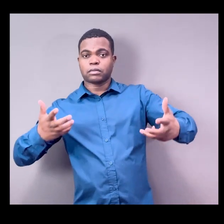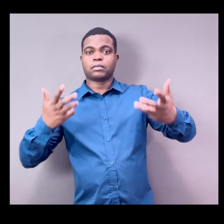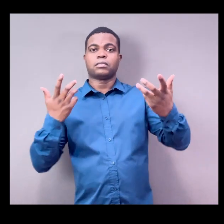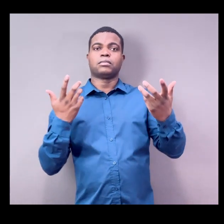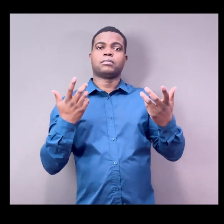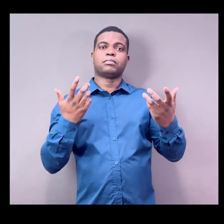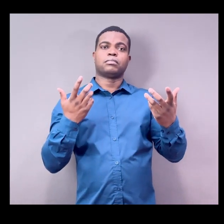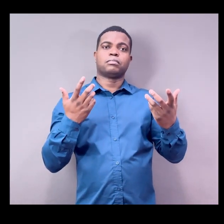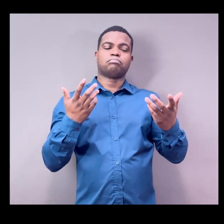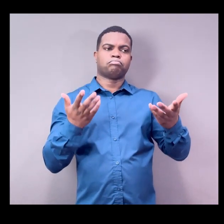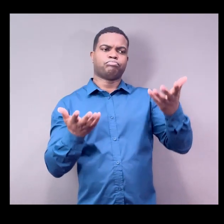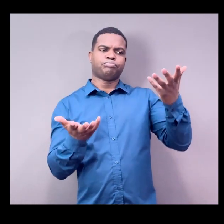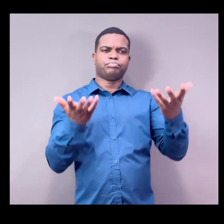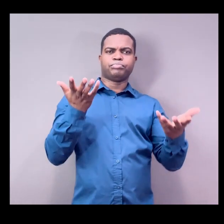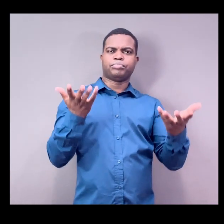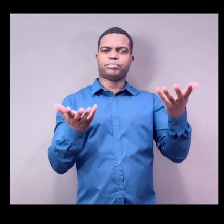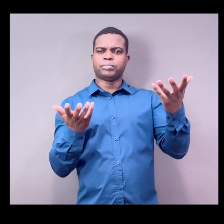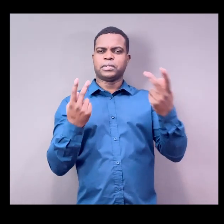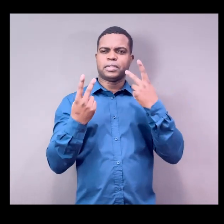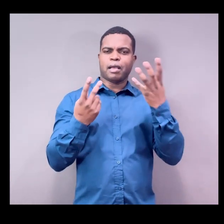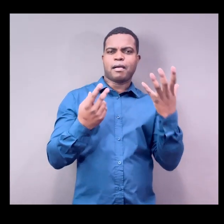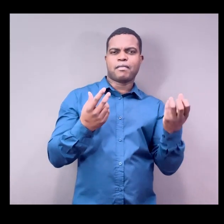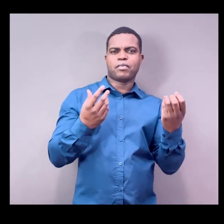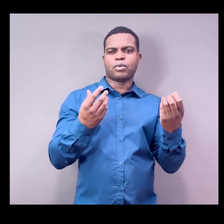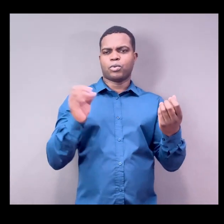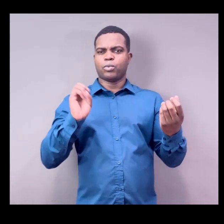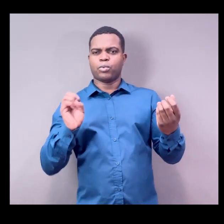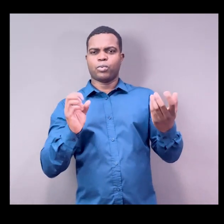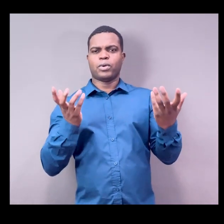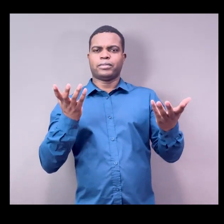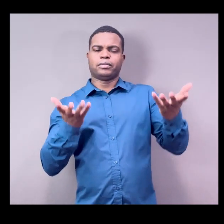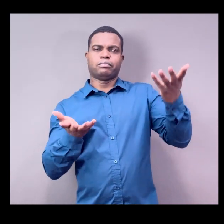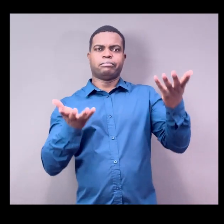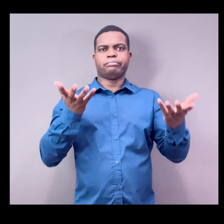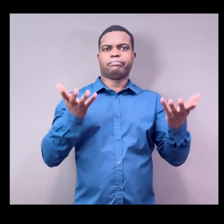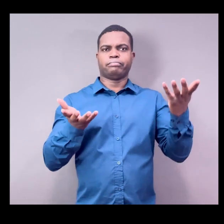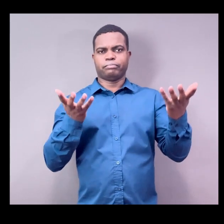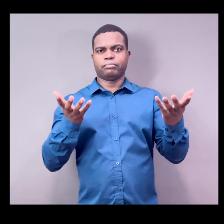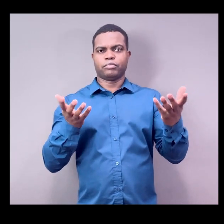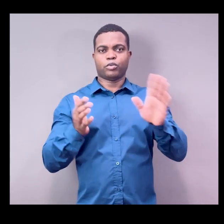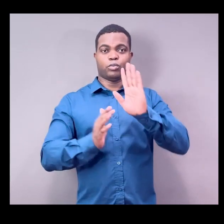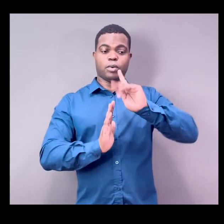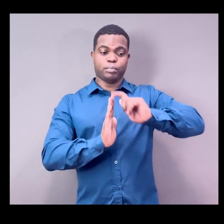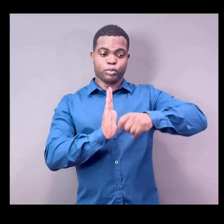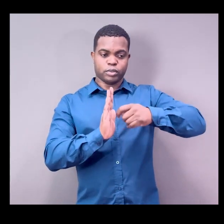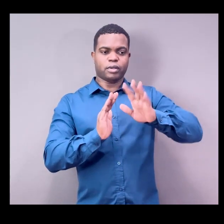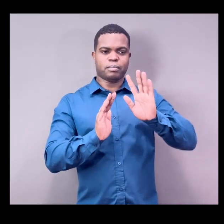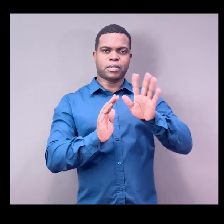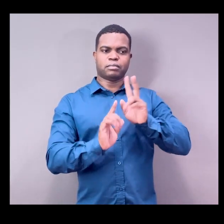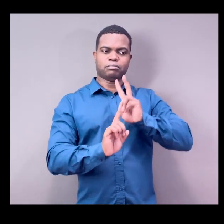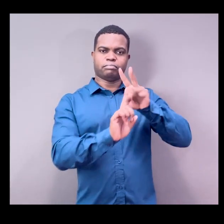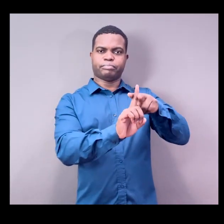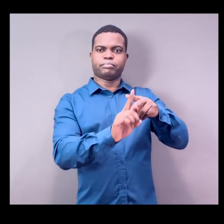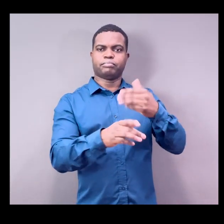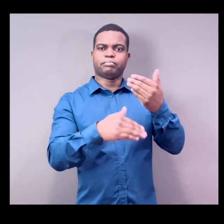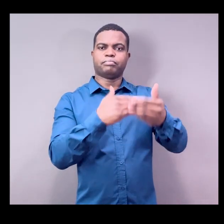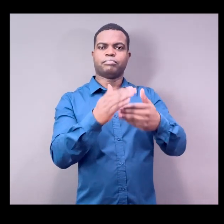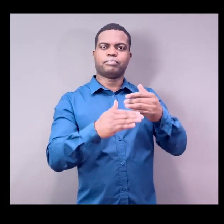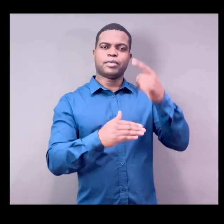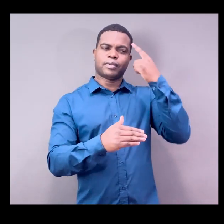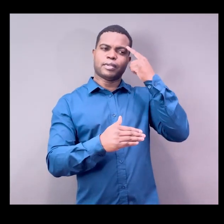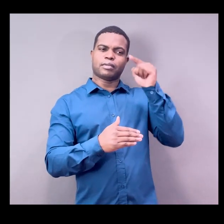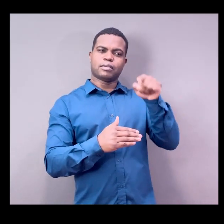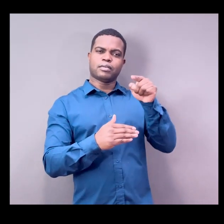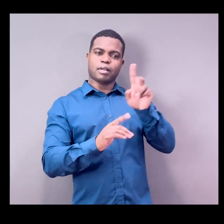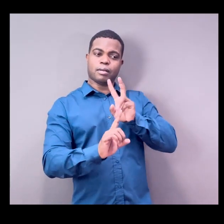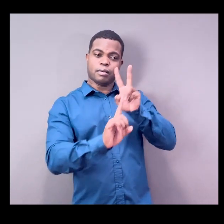What you are doing now is to weigh how well your initiative will perform, how well your